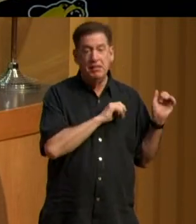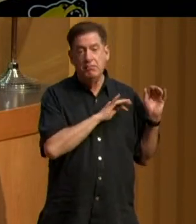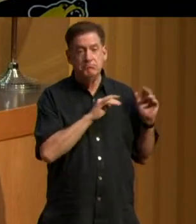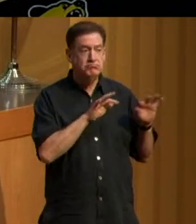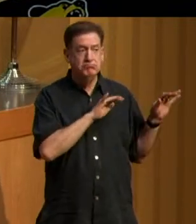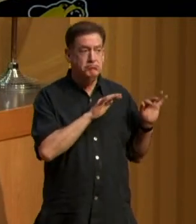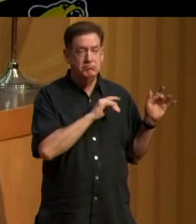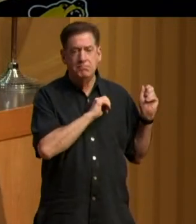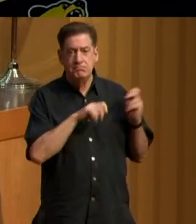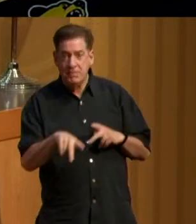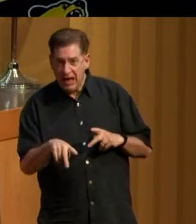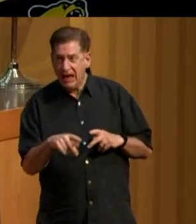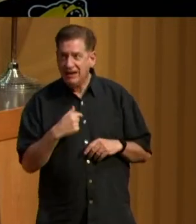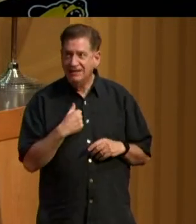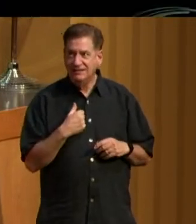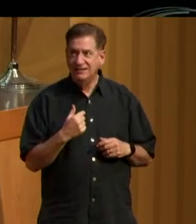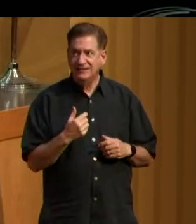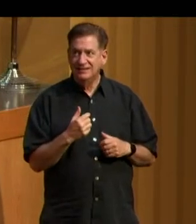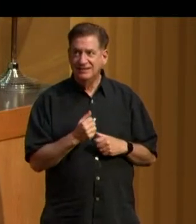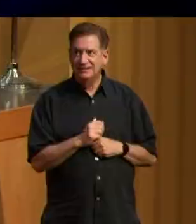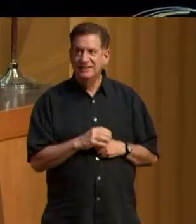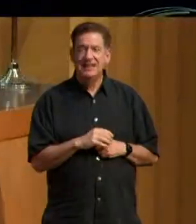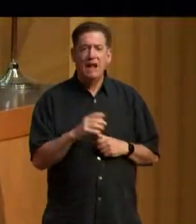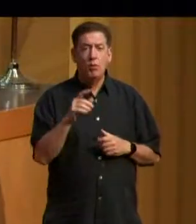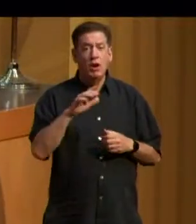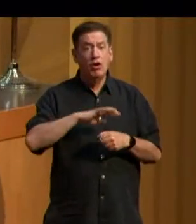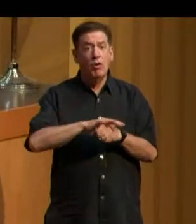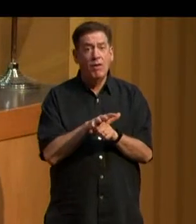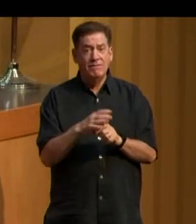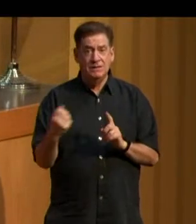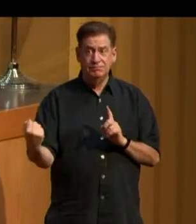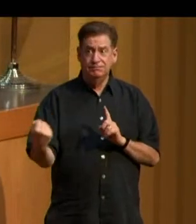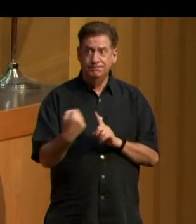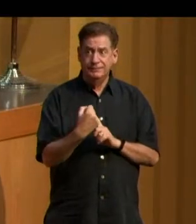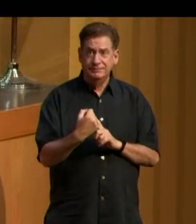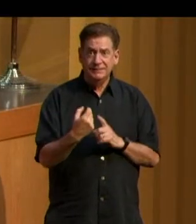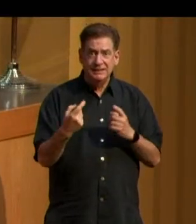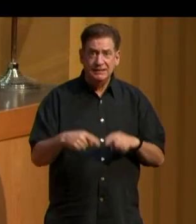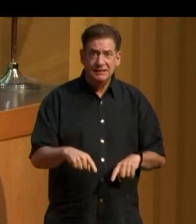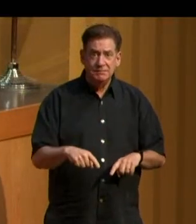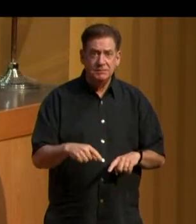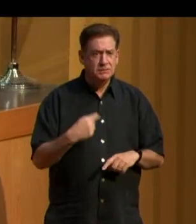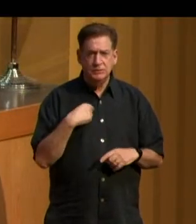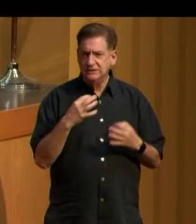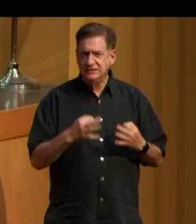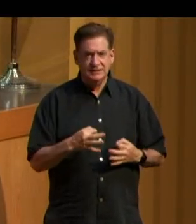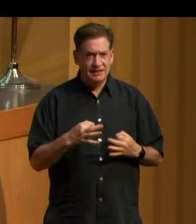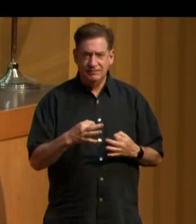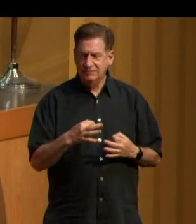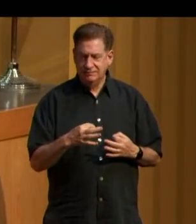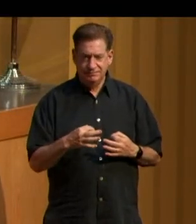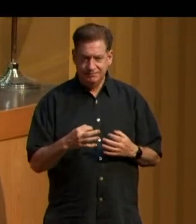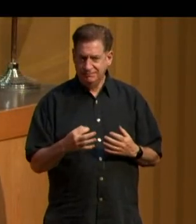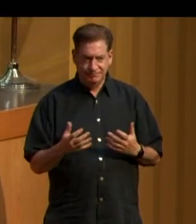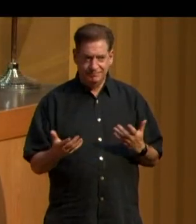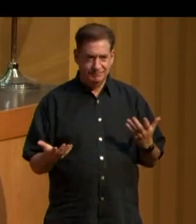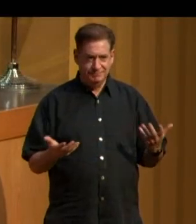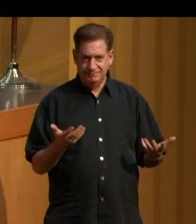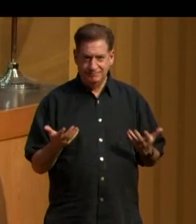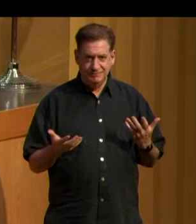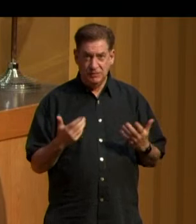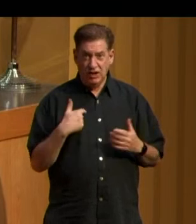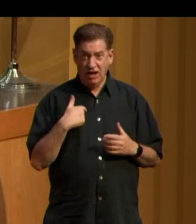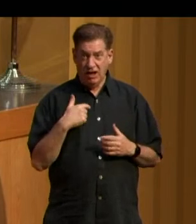in 2011, 2012. When COVID hit, we were kind of decimated because our team was